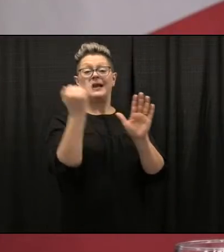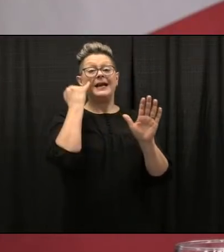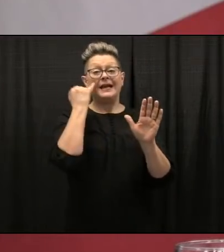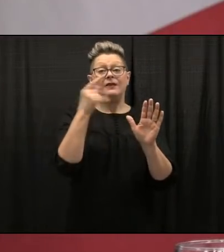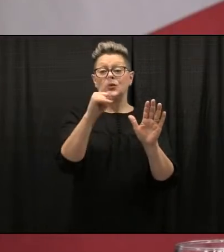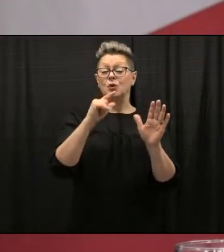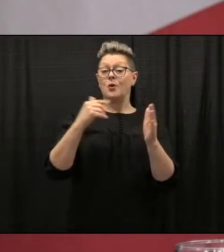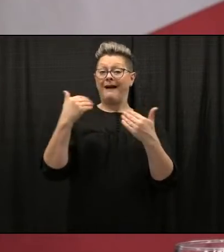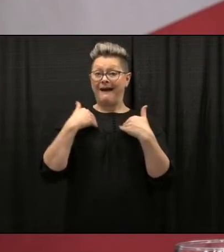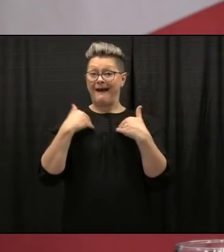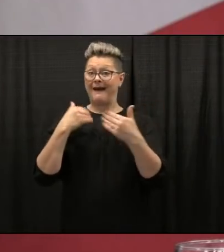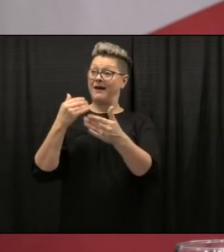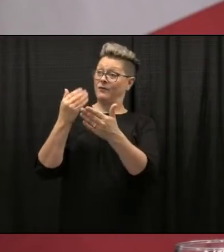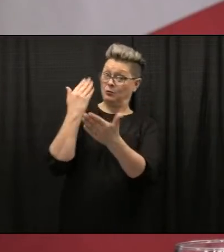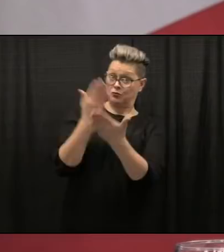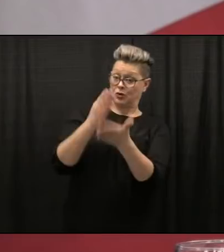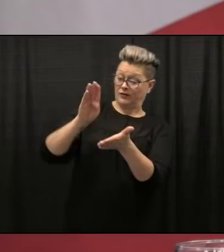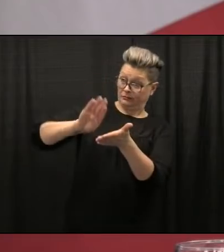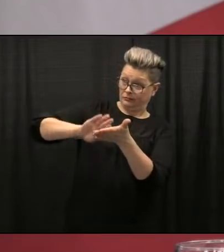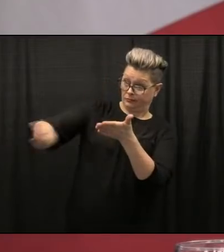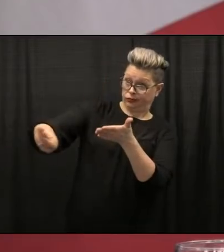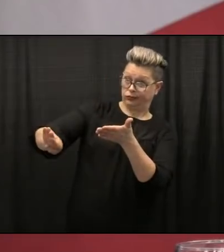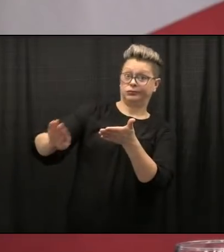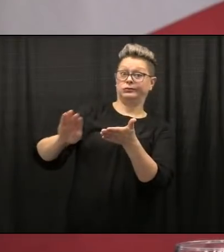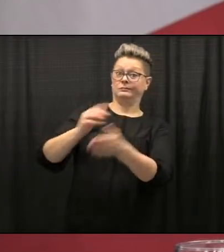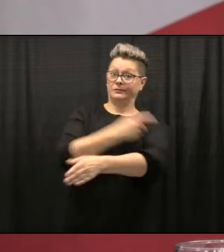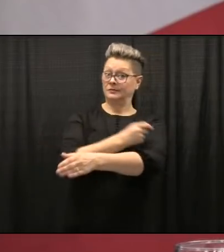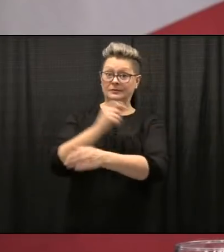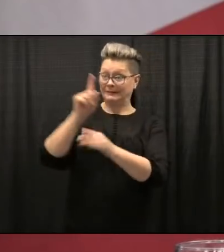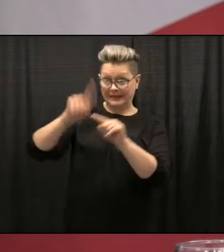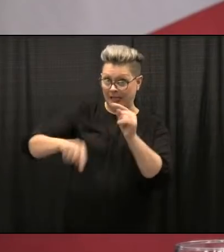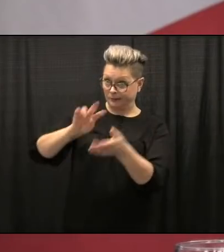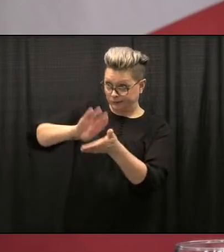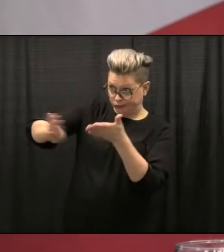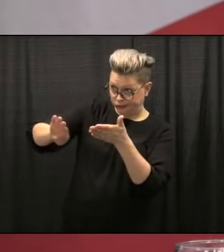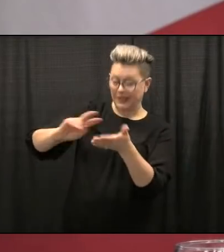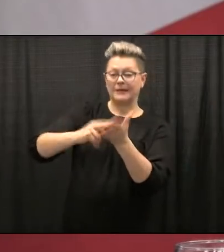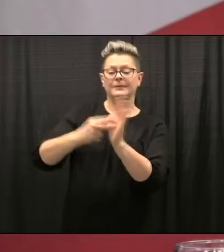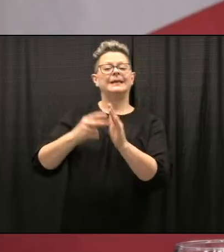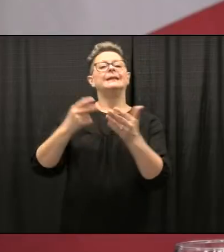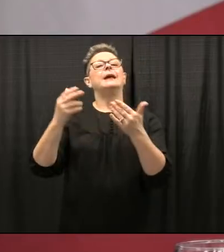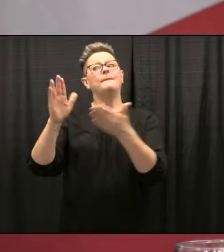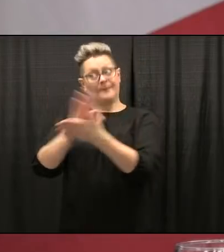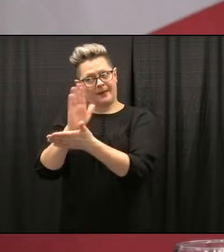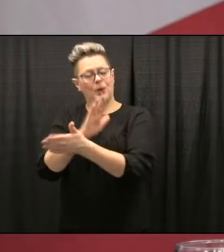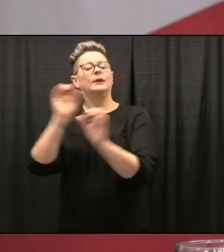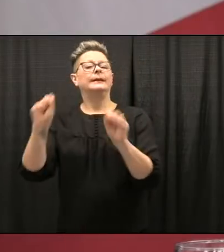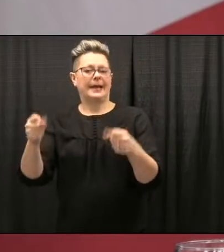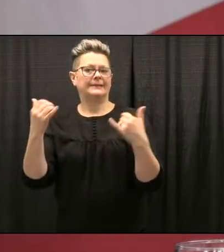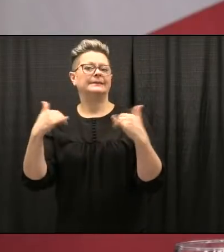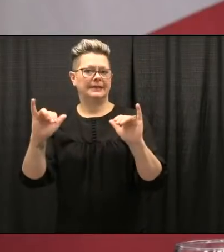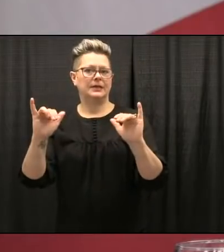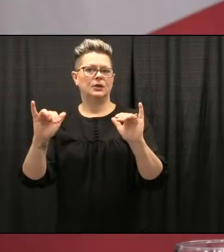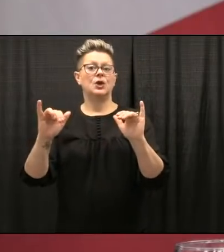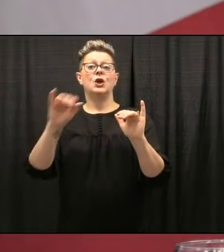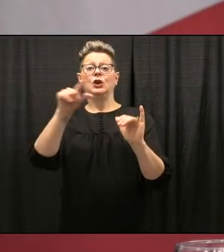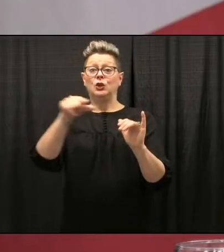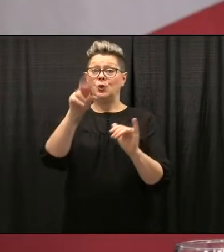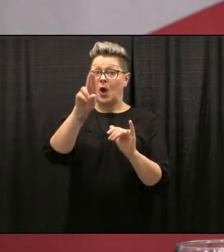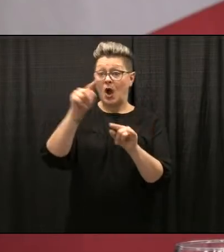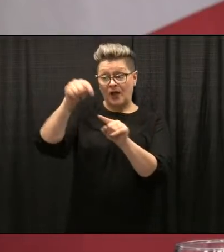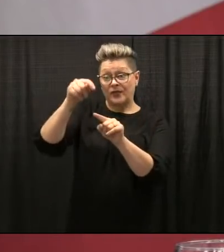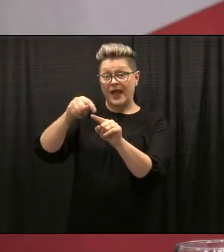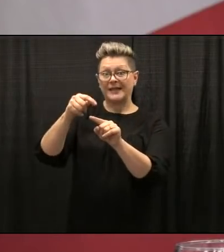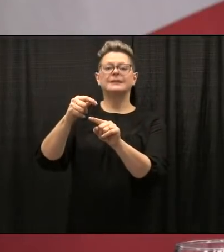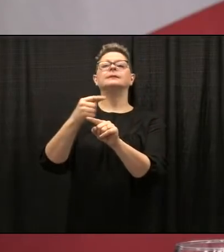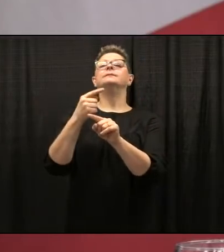valid MCP can still use the paper documentation. The QR code in these circumstances is currently only valid